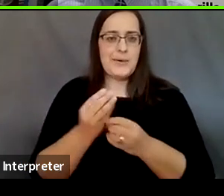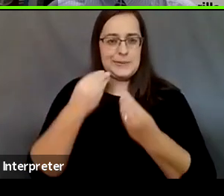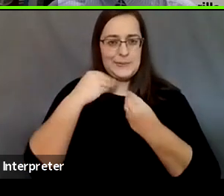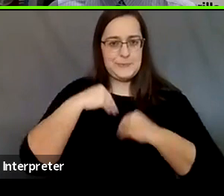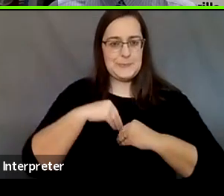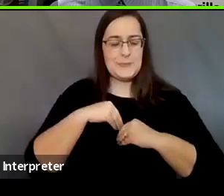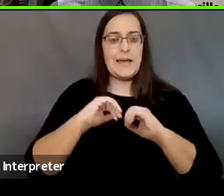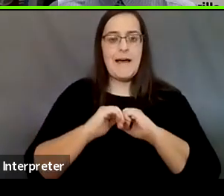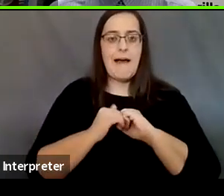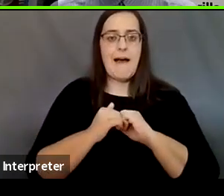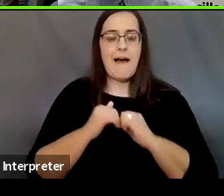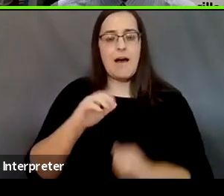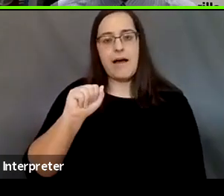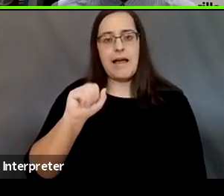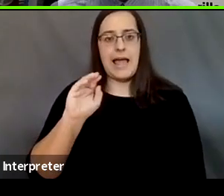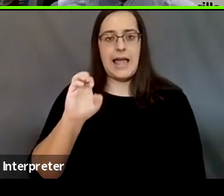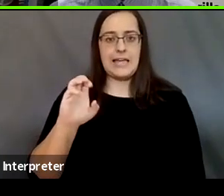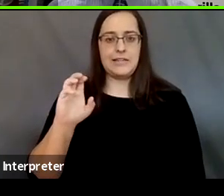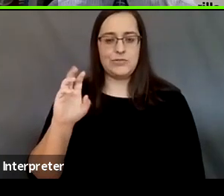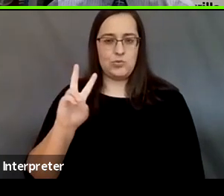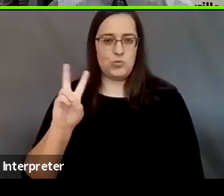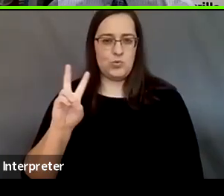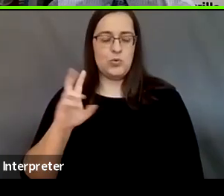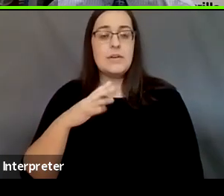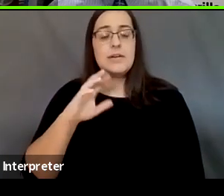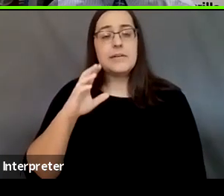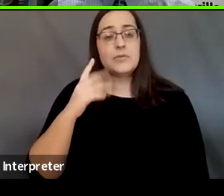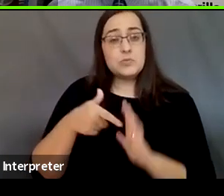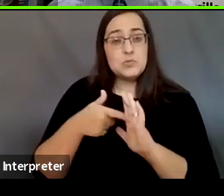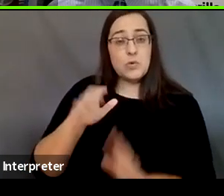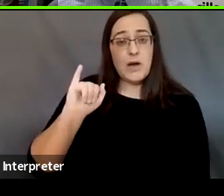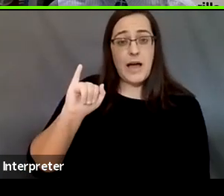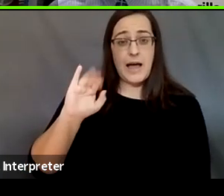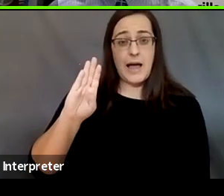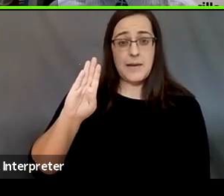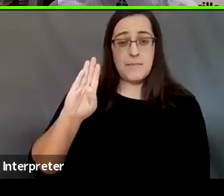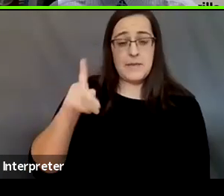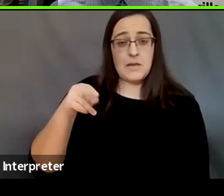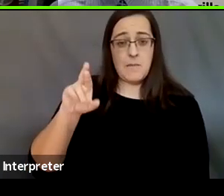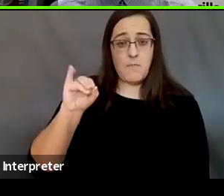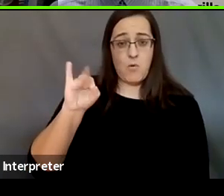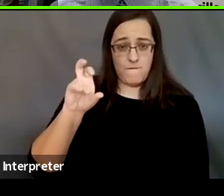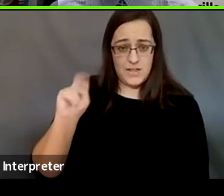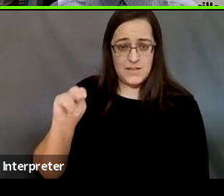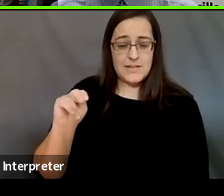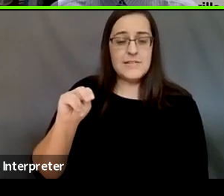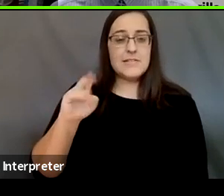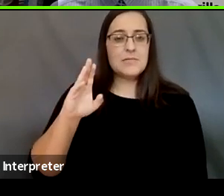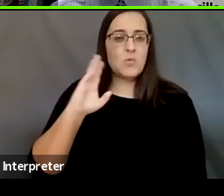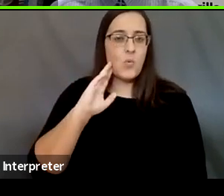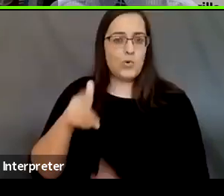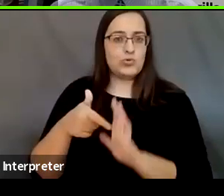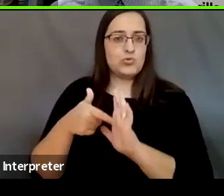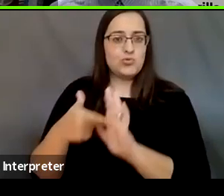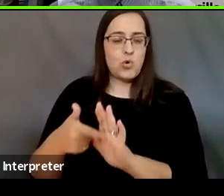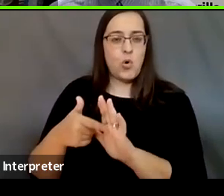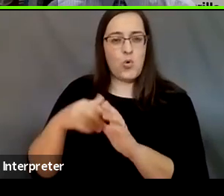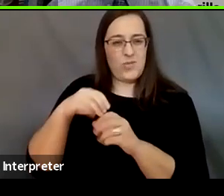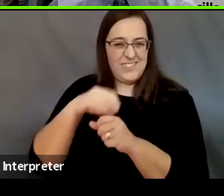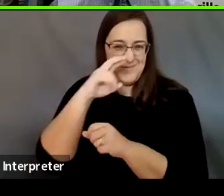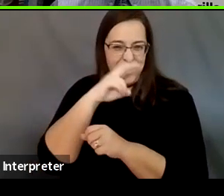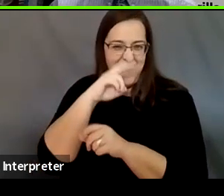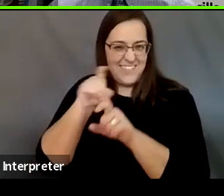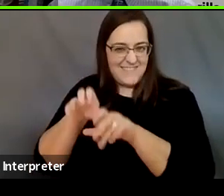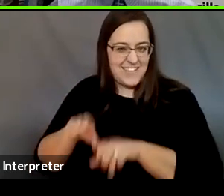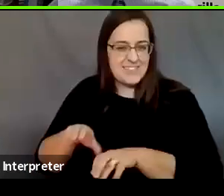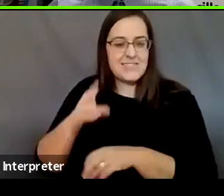and the first concern was ibuprofen. This has been shown in rats that ibuprofen increases the number of ACE2 receptors in the lungs. The